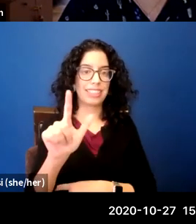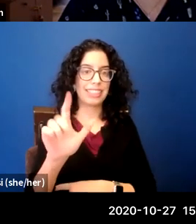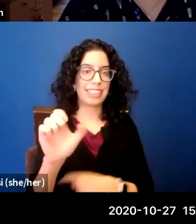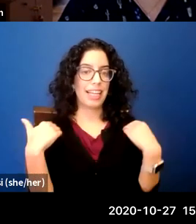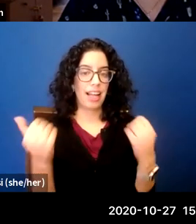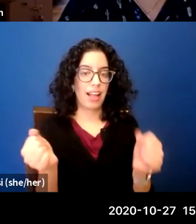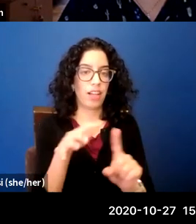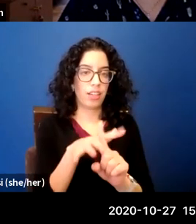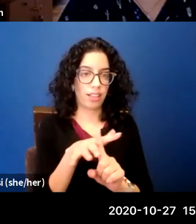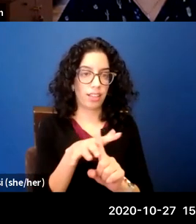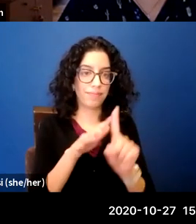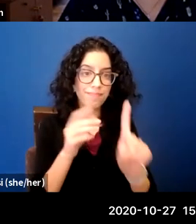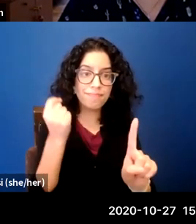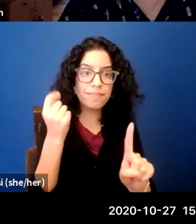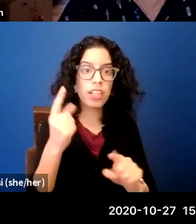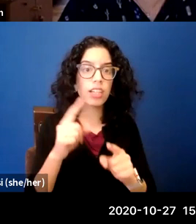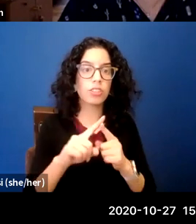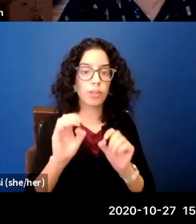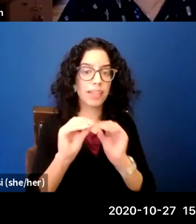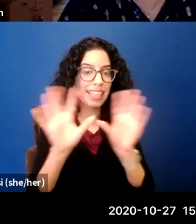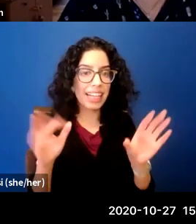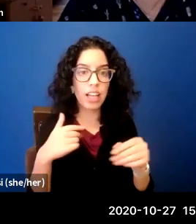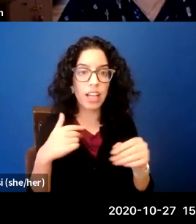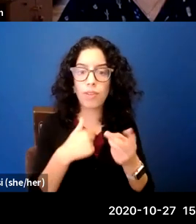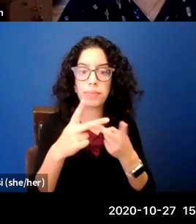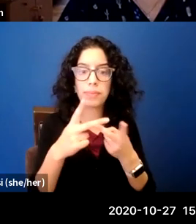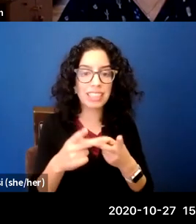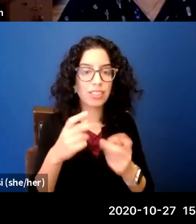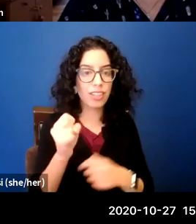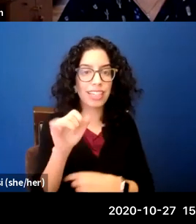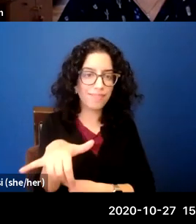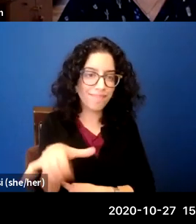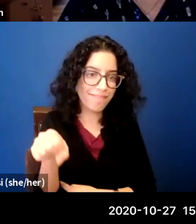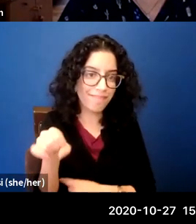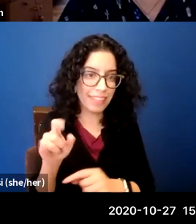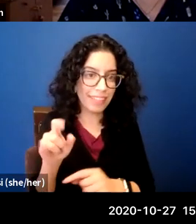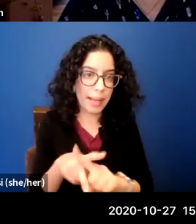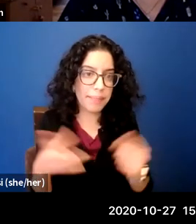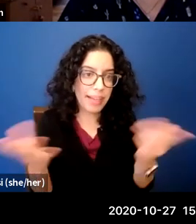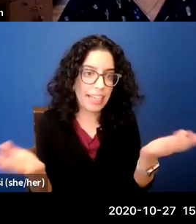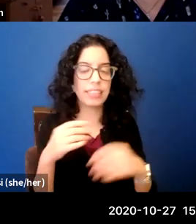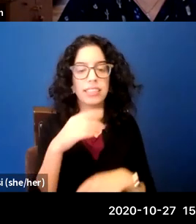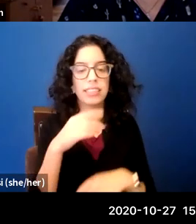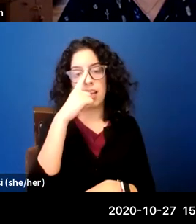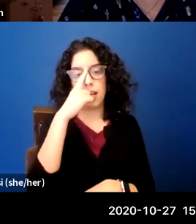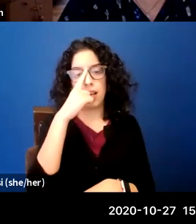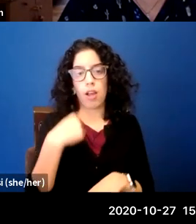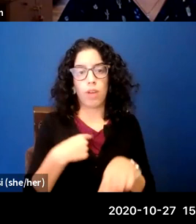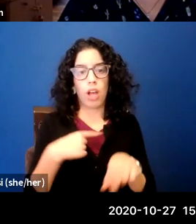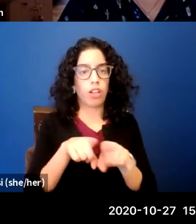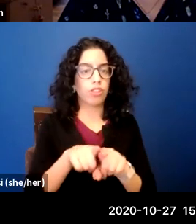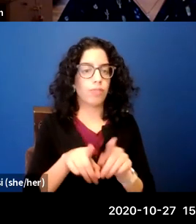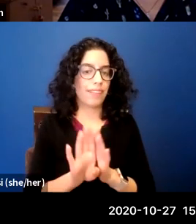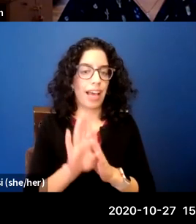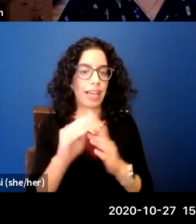applicability of the ADA to telehealth contexts. We also developed guidelines on this